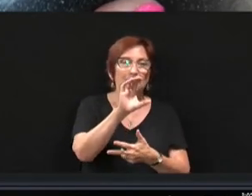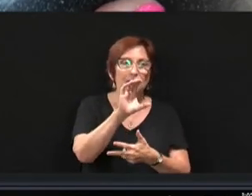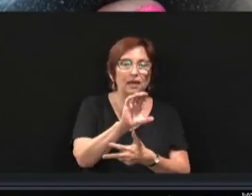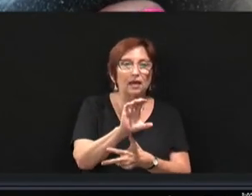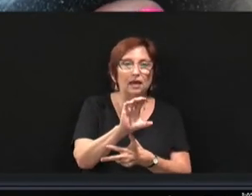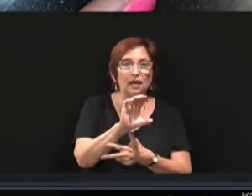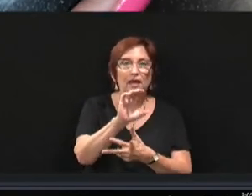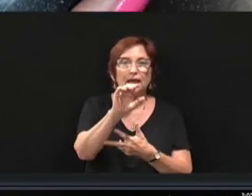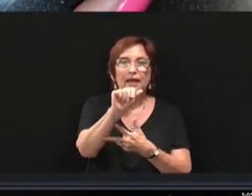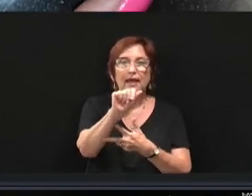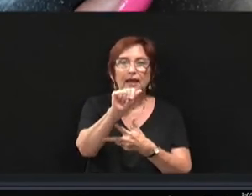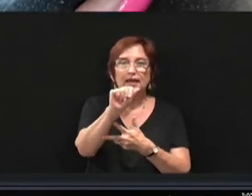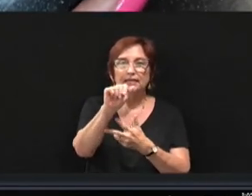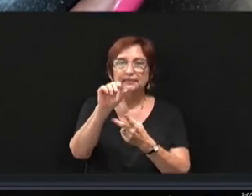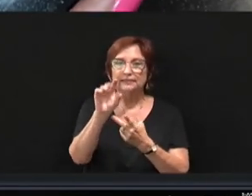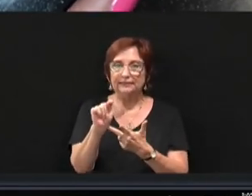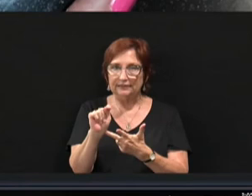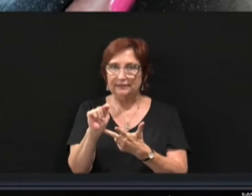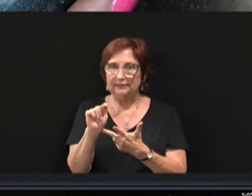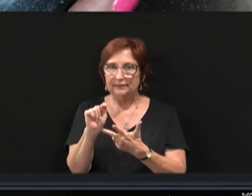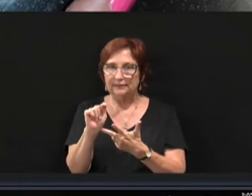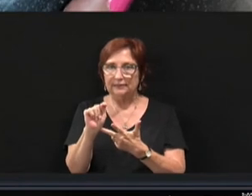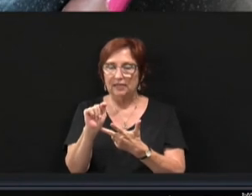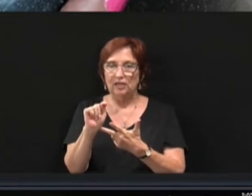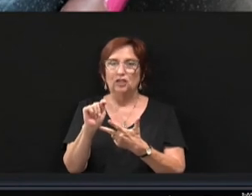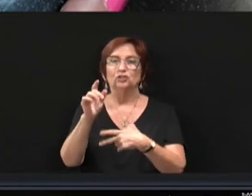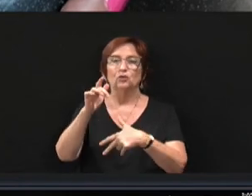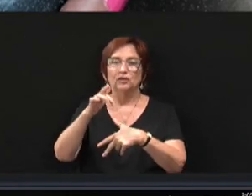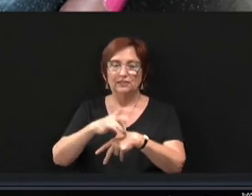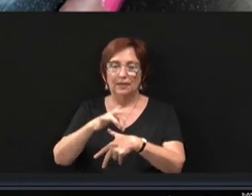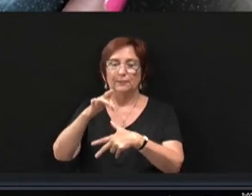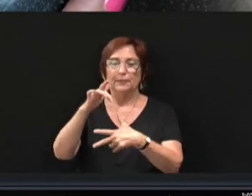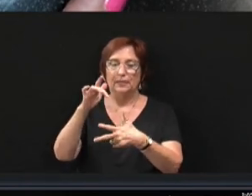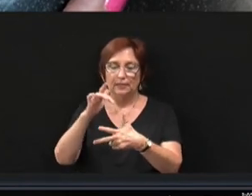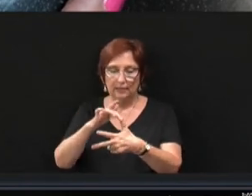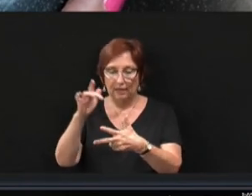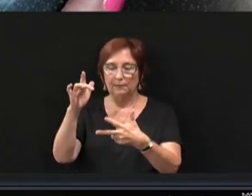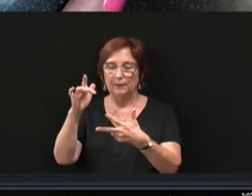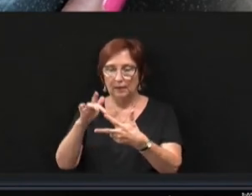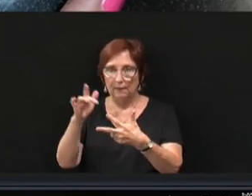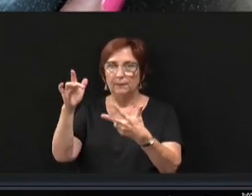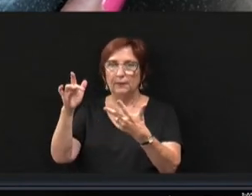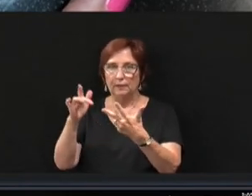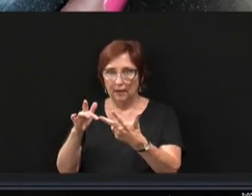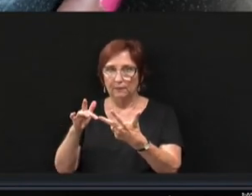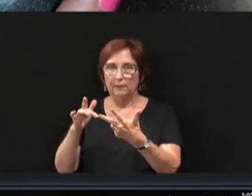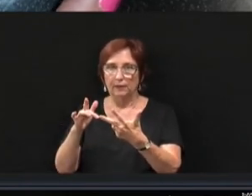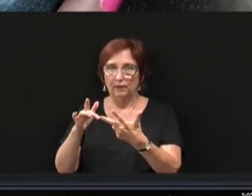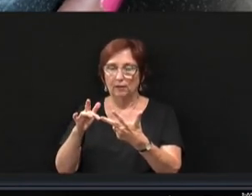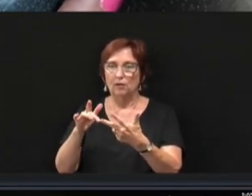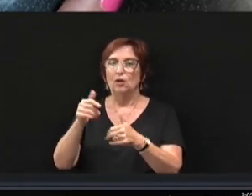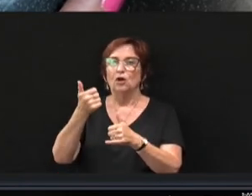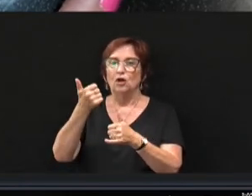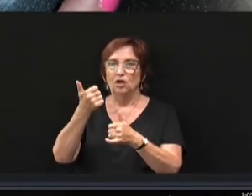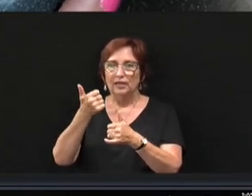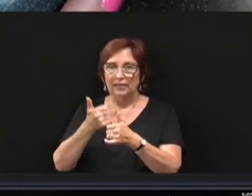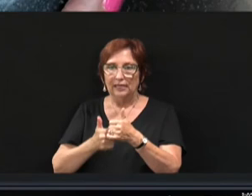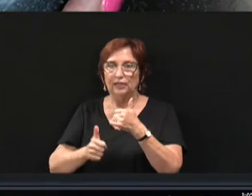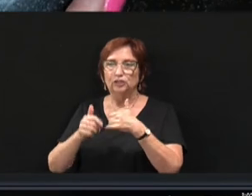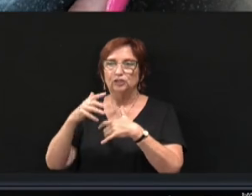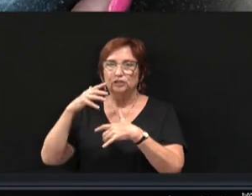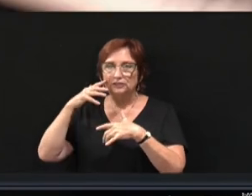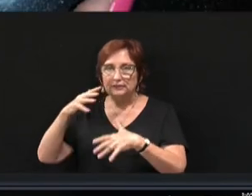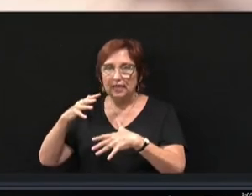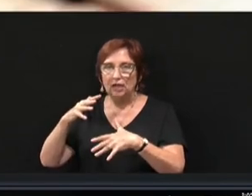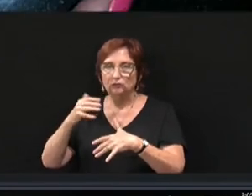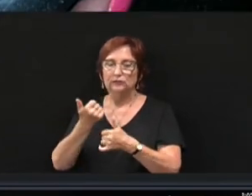K-A-T. Okay, so they're just tapping one sound on each finger. This